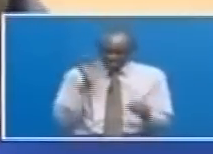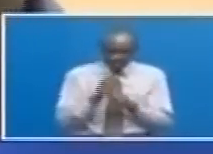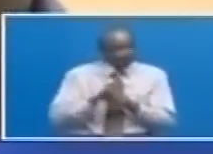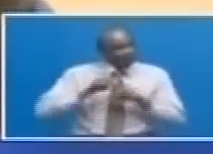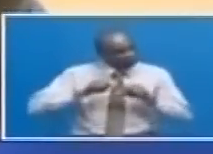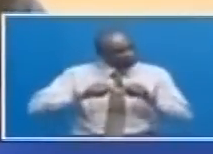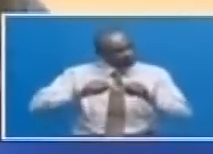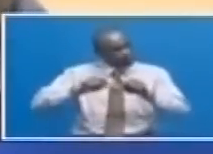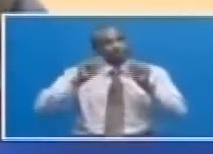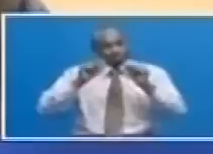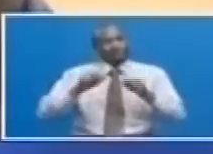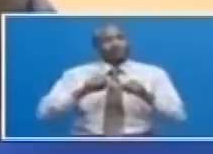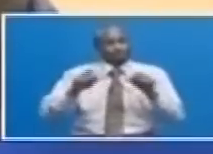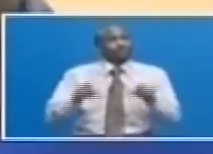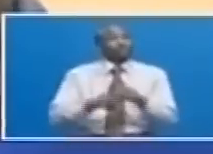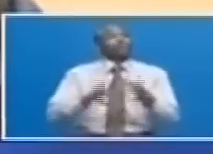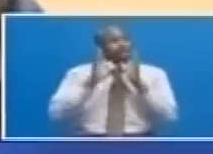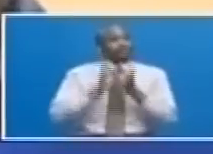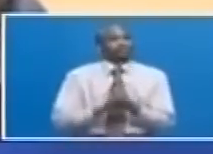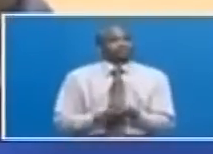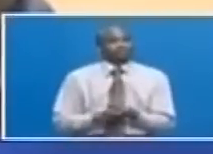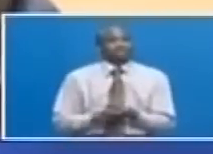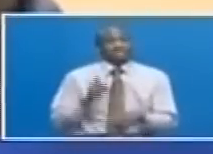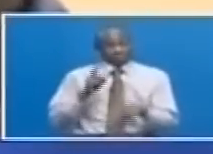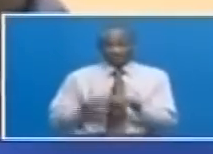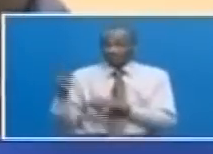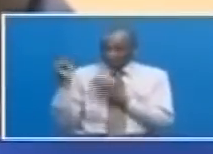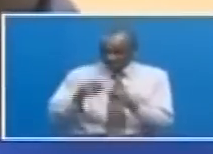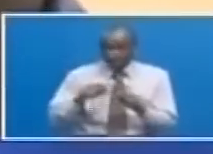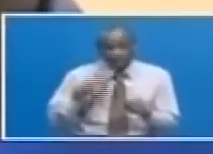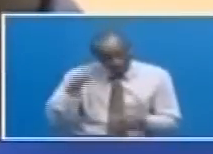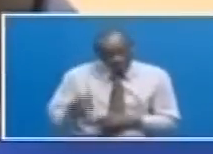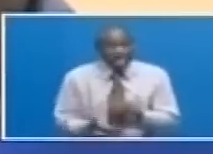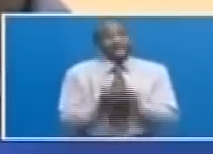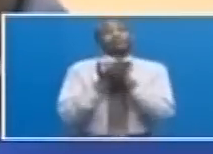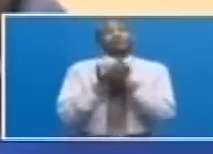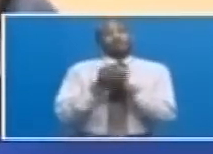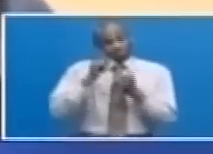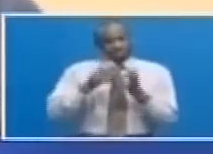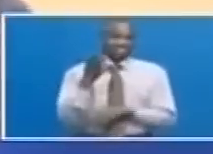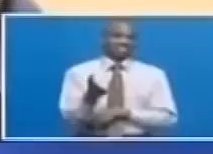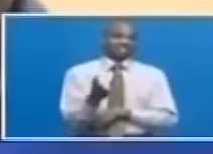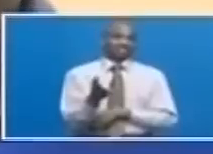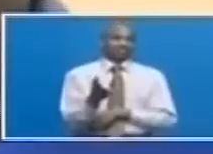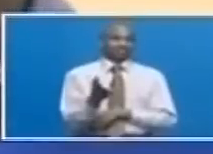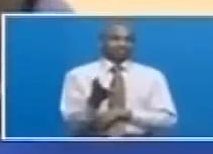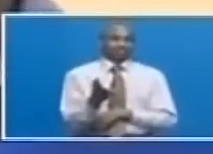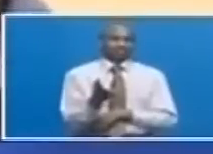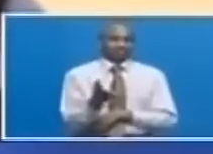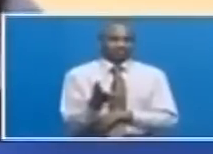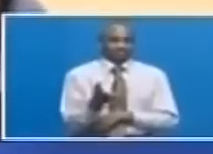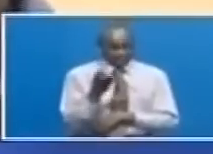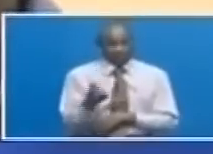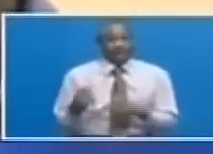from where Felix has left. And of course, when we come in, we are enhancing what he's left as opposed to trying to discard what he's done, because